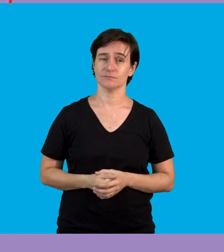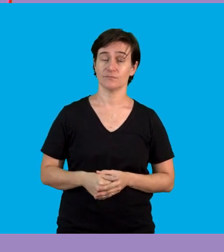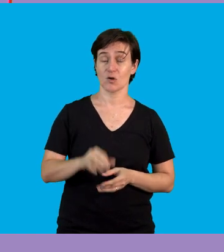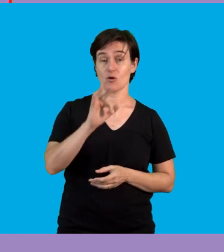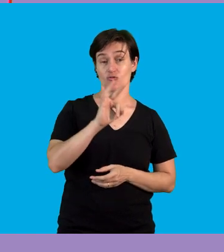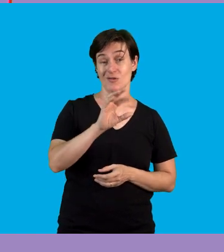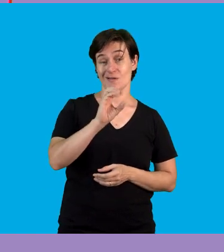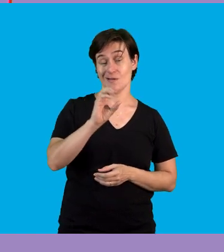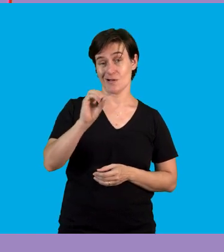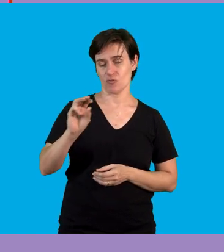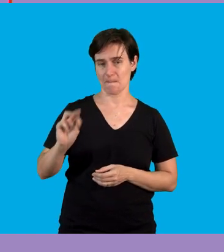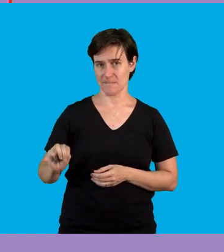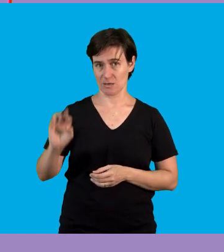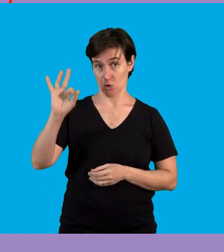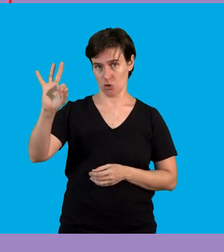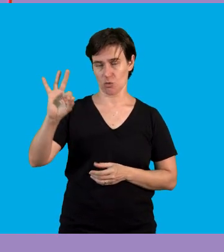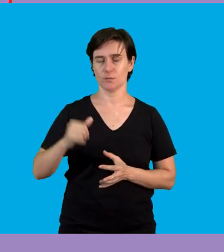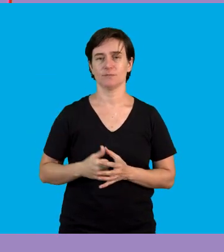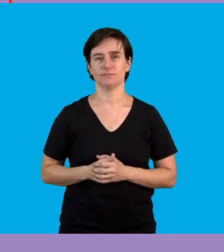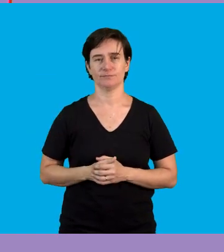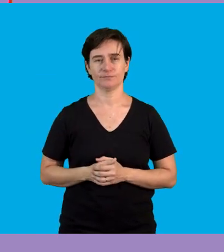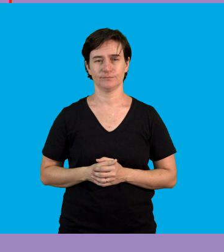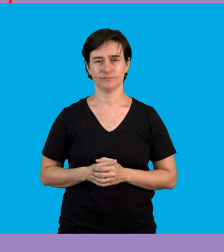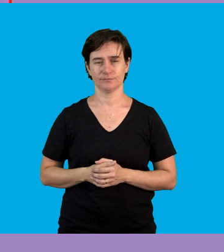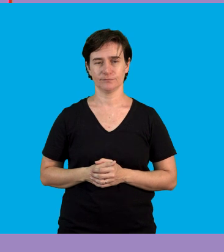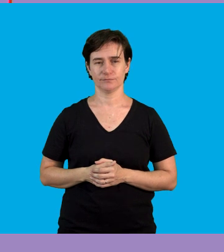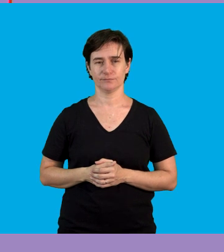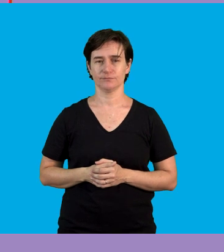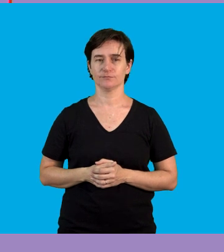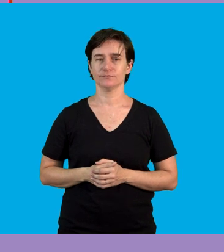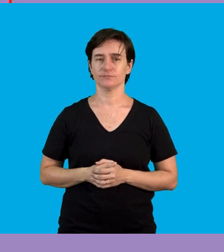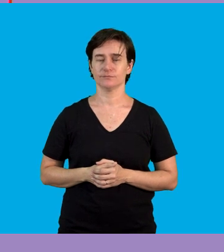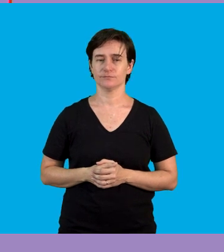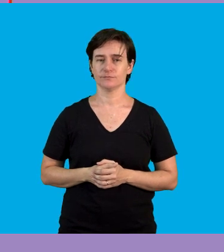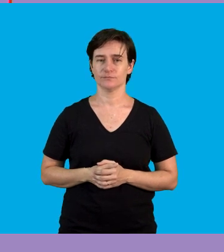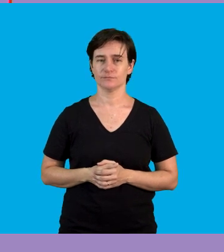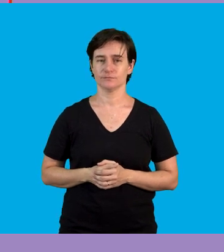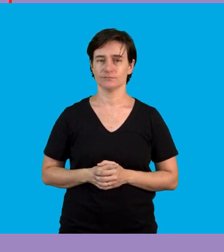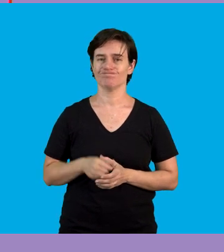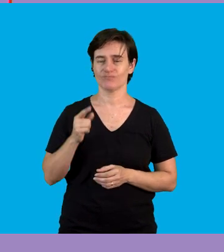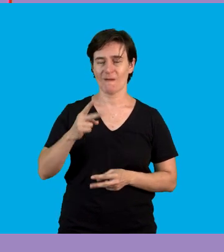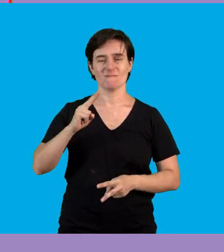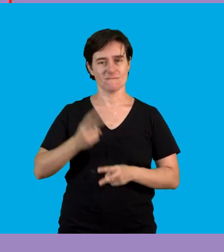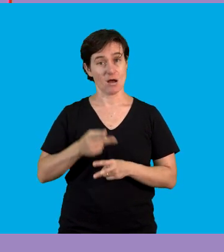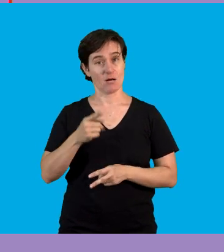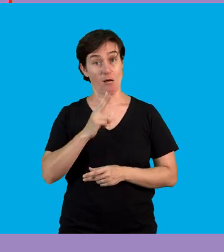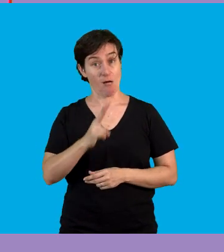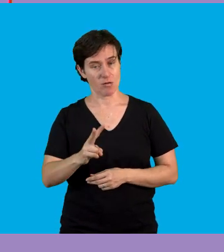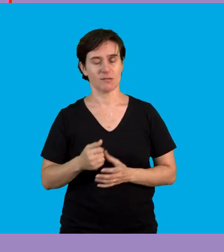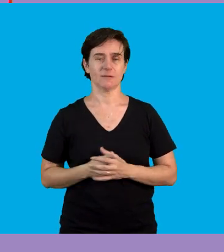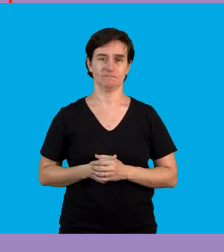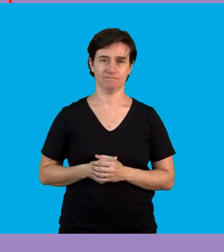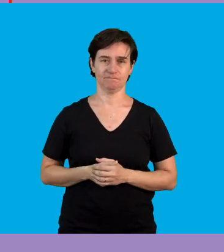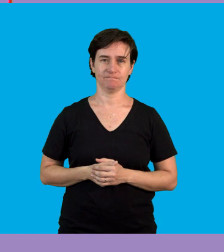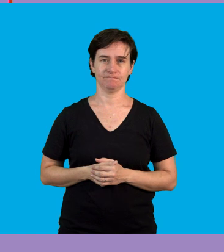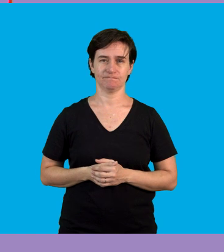300 meters cubed. And that is going to be our final answer for the volume of